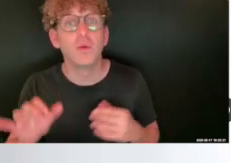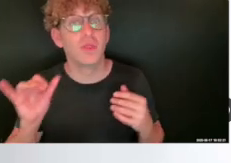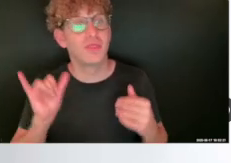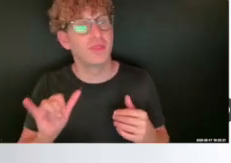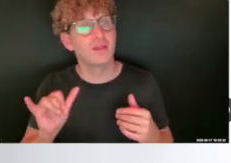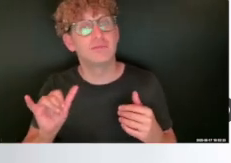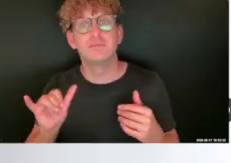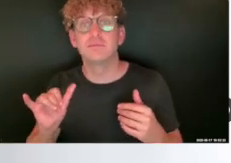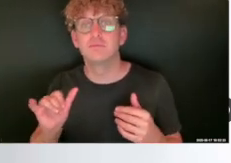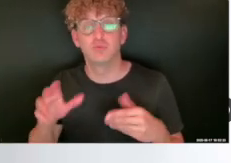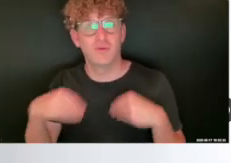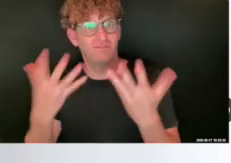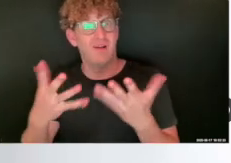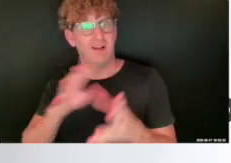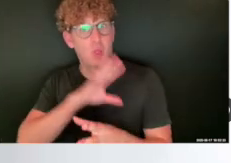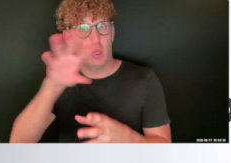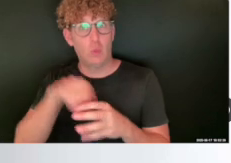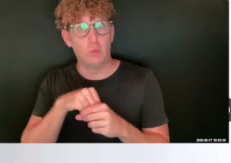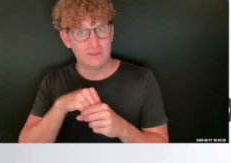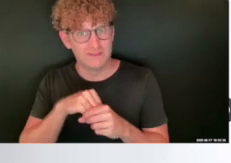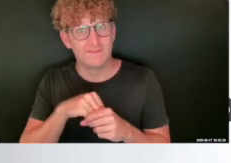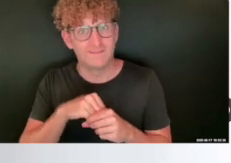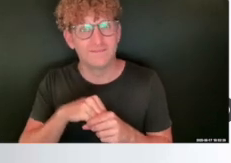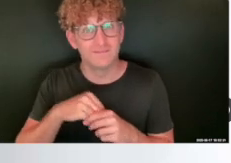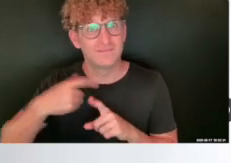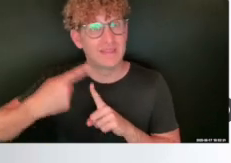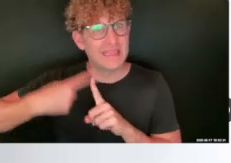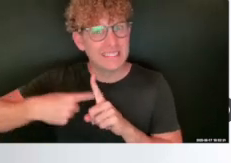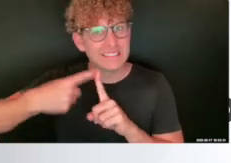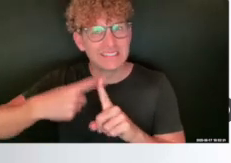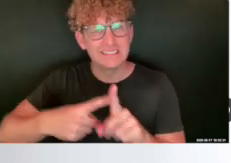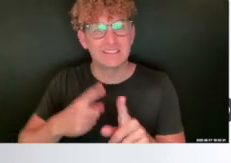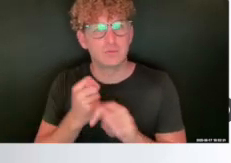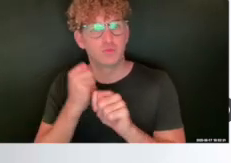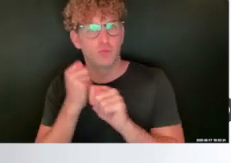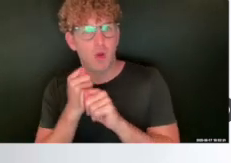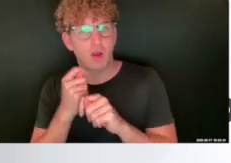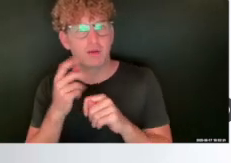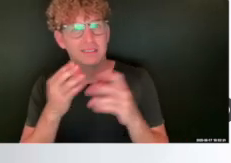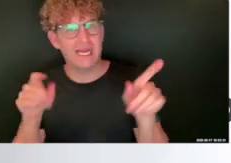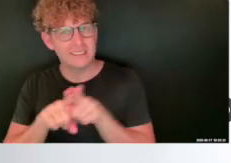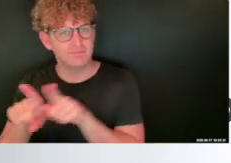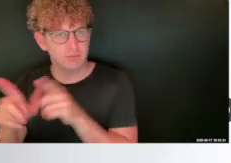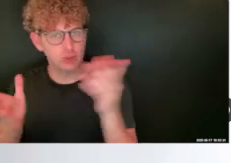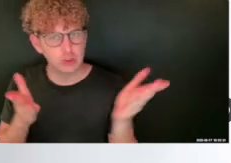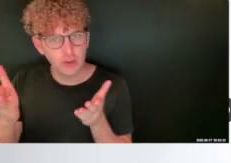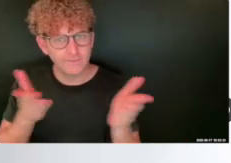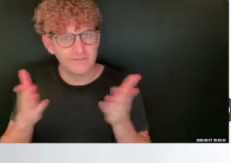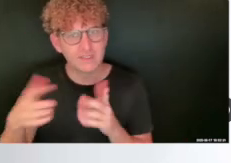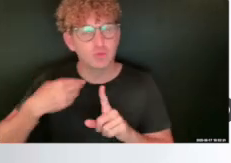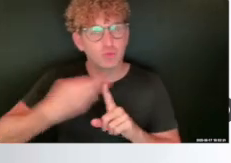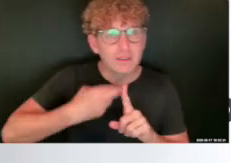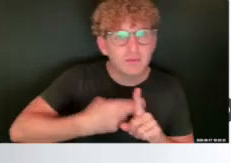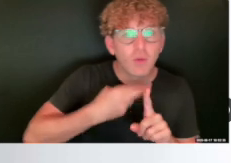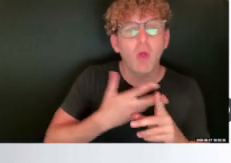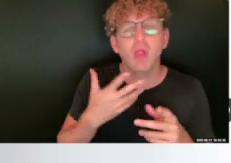August 2025 following the release of an updated implementation manual and system processing updates. The